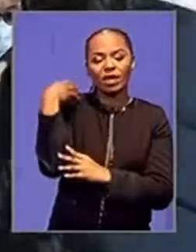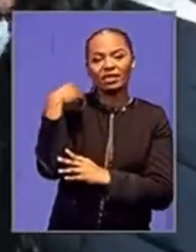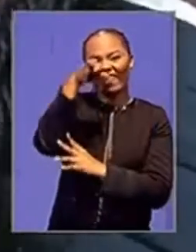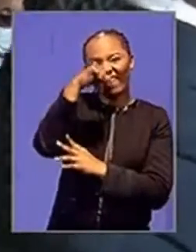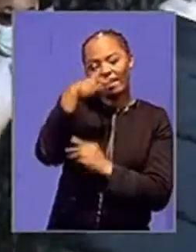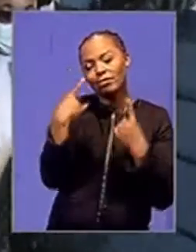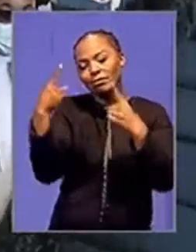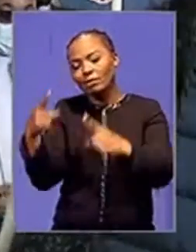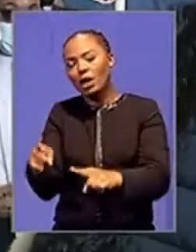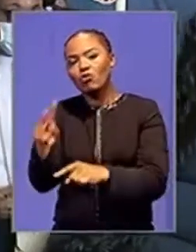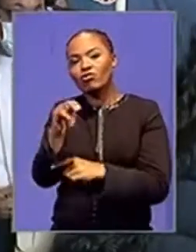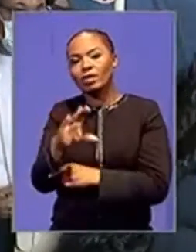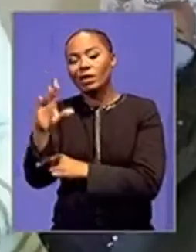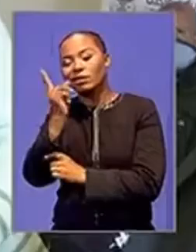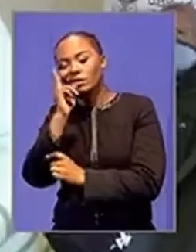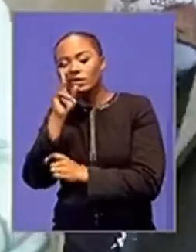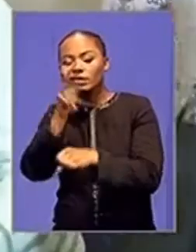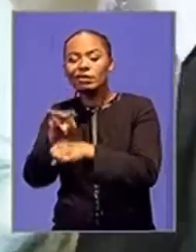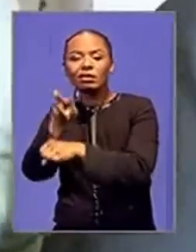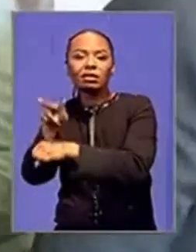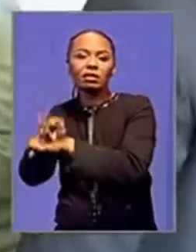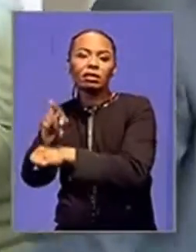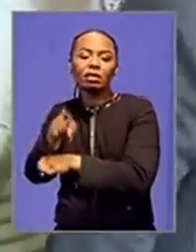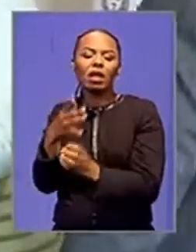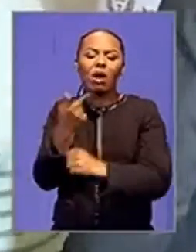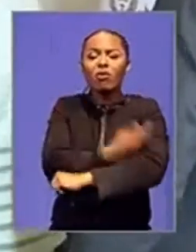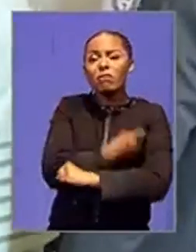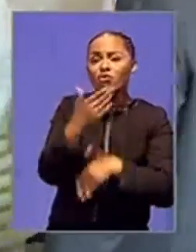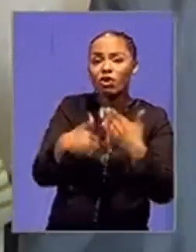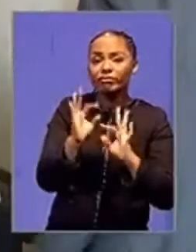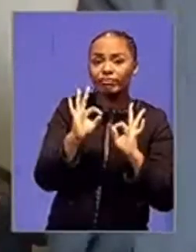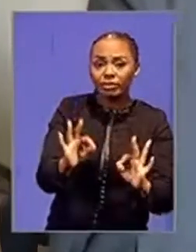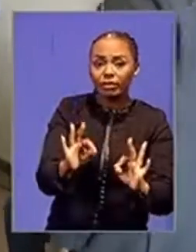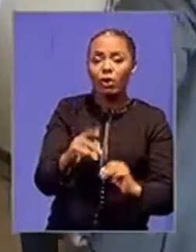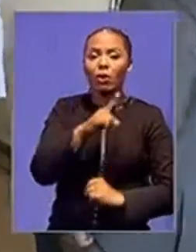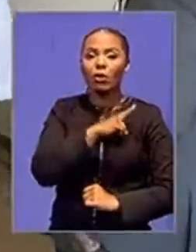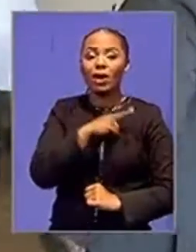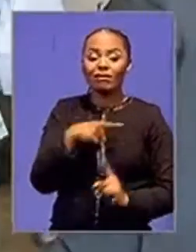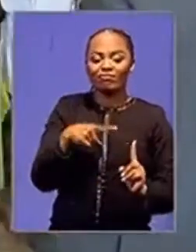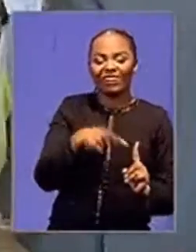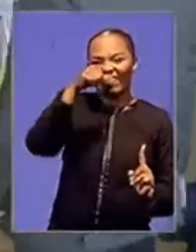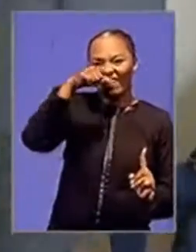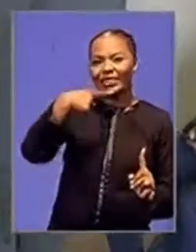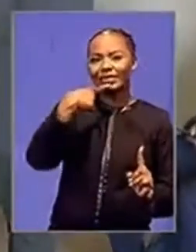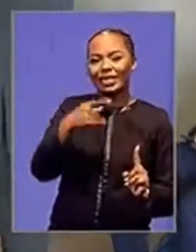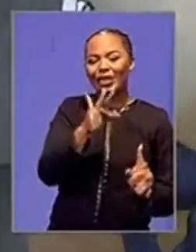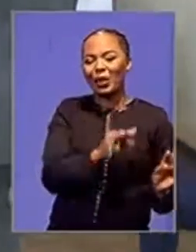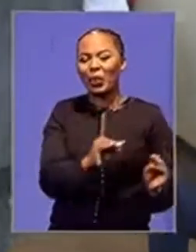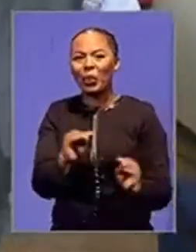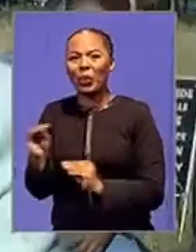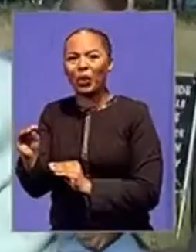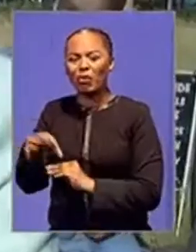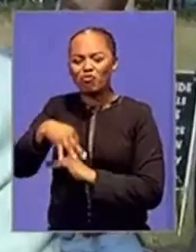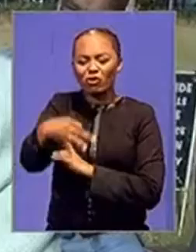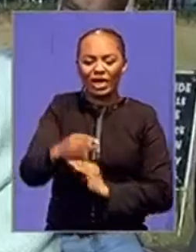ho lekola lenaneo la Moento. Motshekga o boletse hore ho diea ho ruta dikolong ho tla beha thuto ya barutwana ka